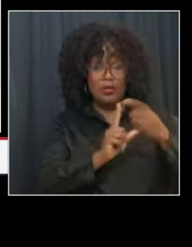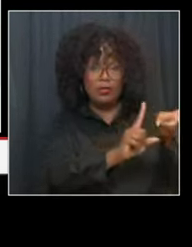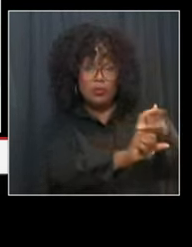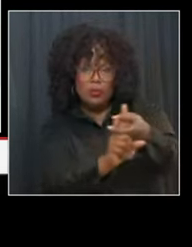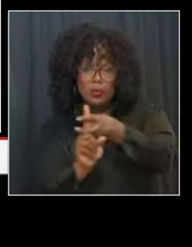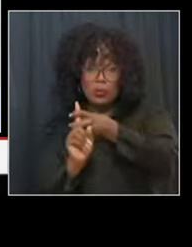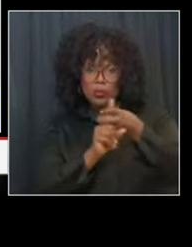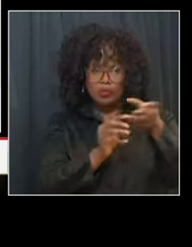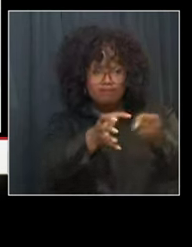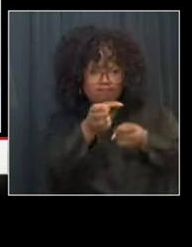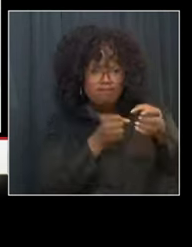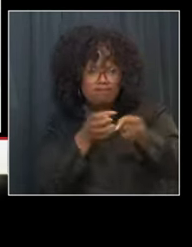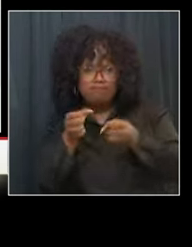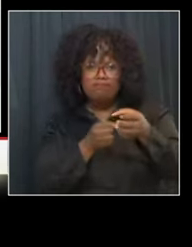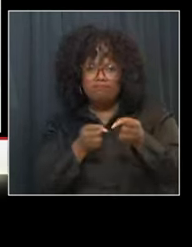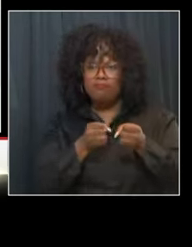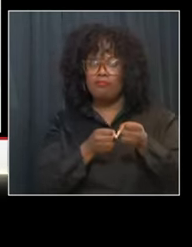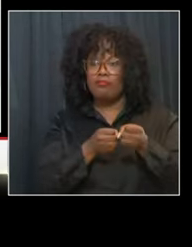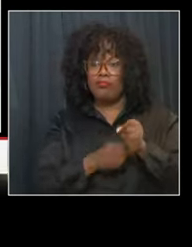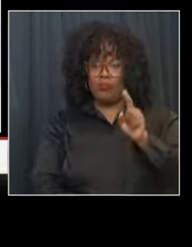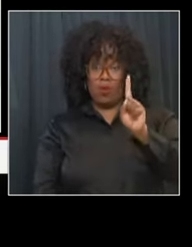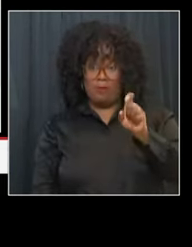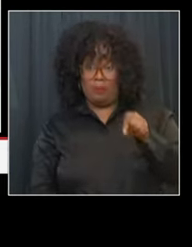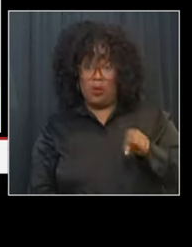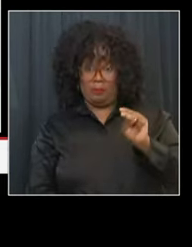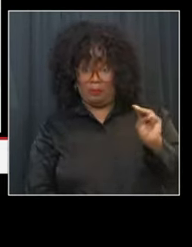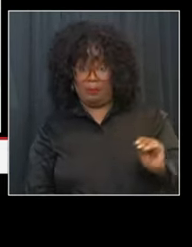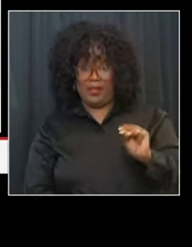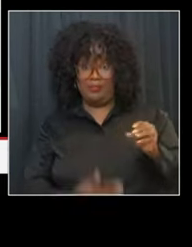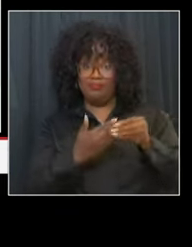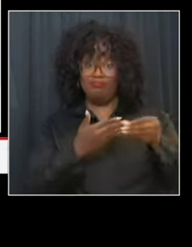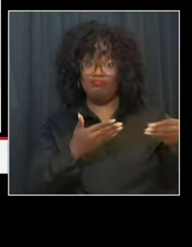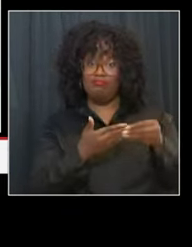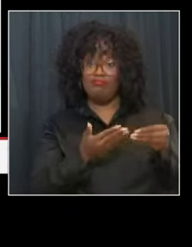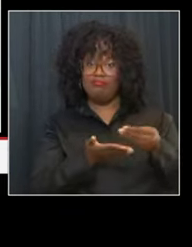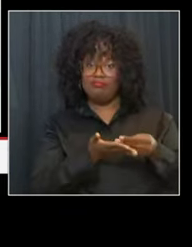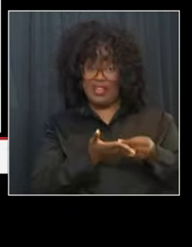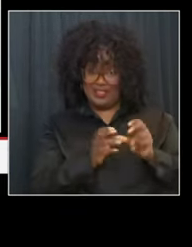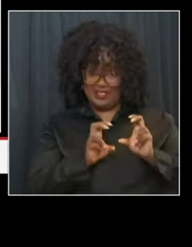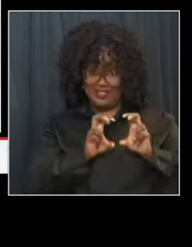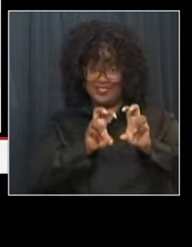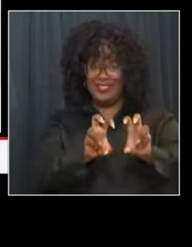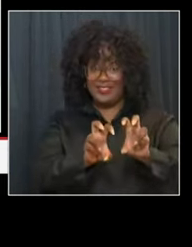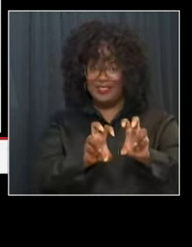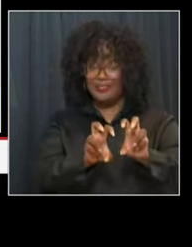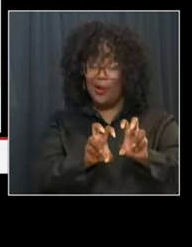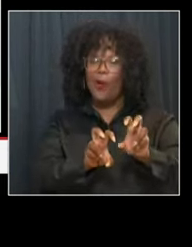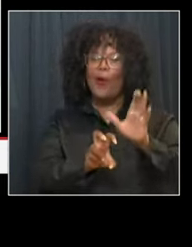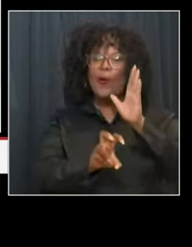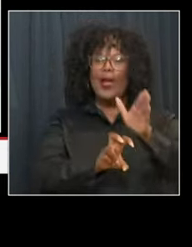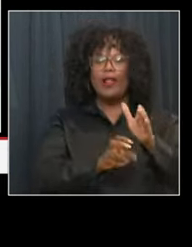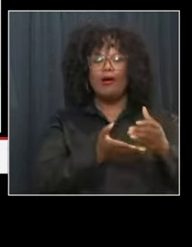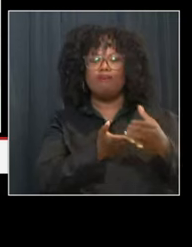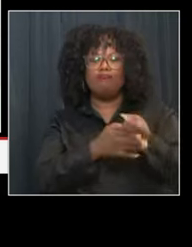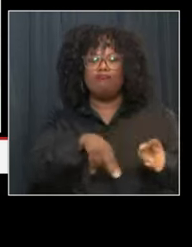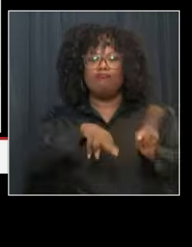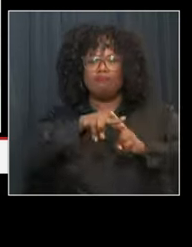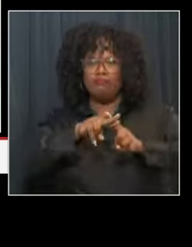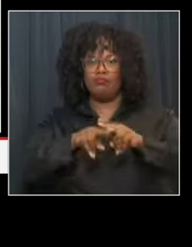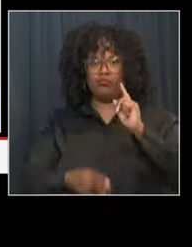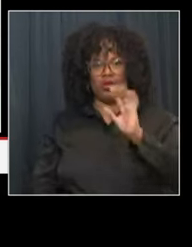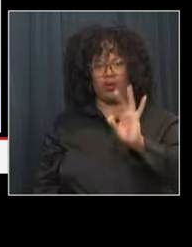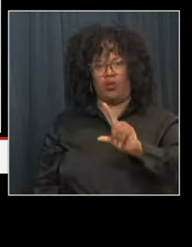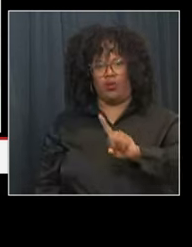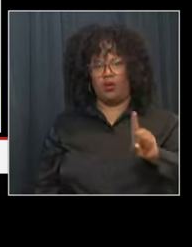important, which is a $1.3 million investment to raise the salaries of our 911 and 311 call takers, and